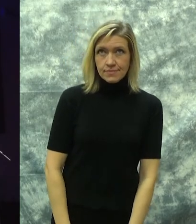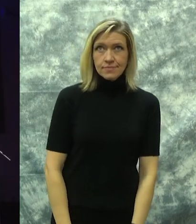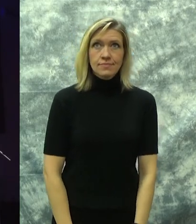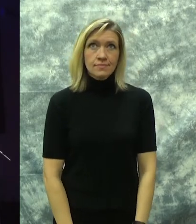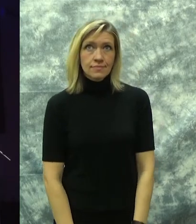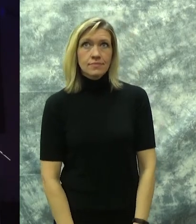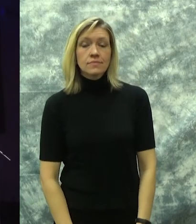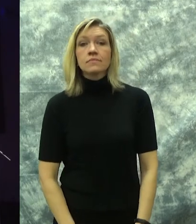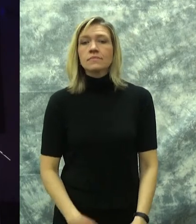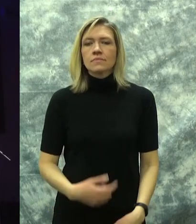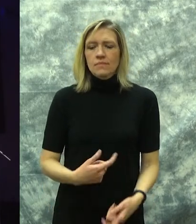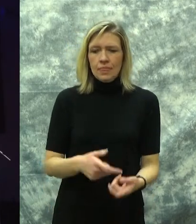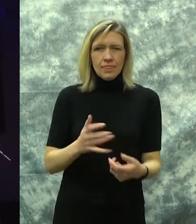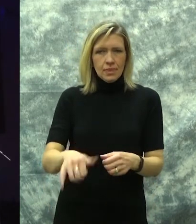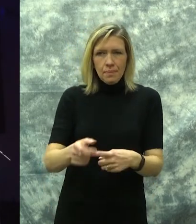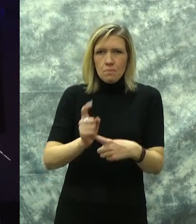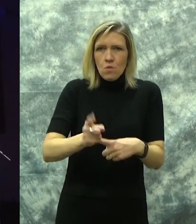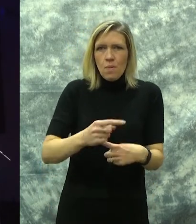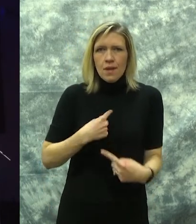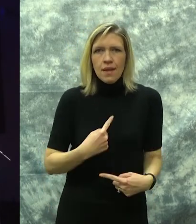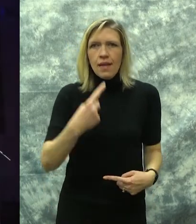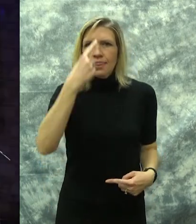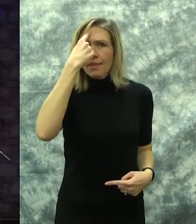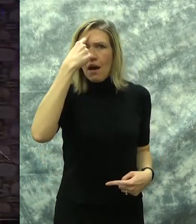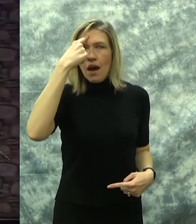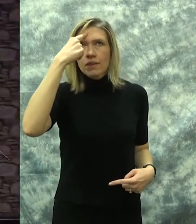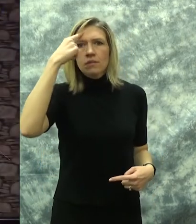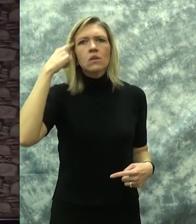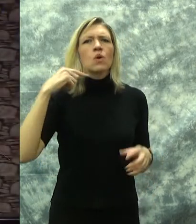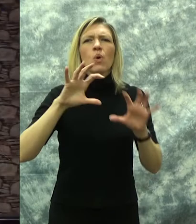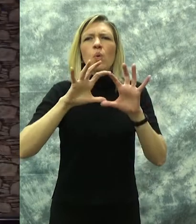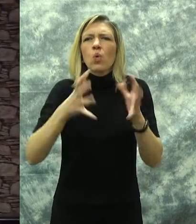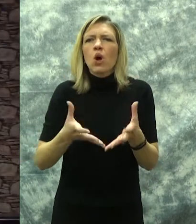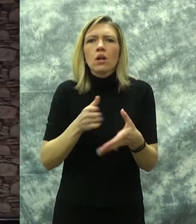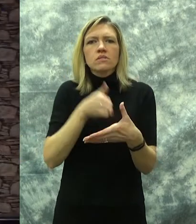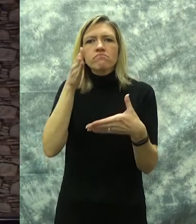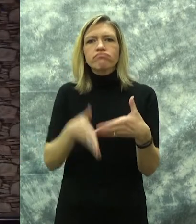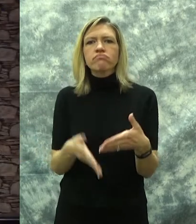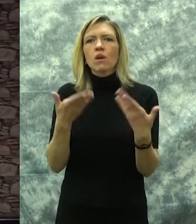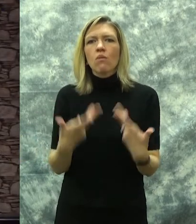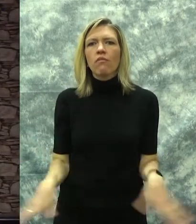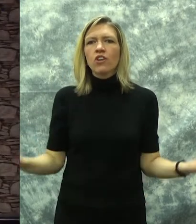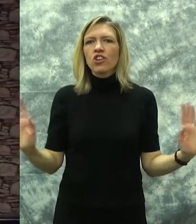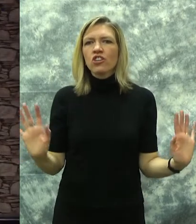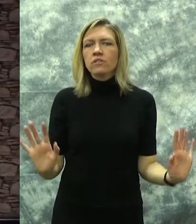Just when I thought that the world would end,